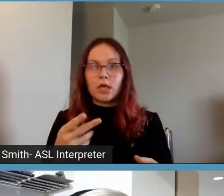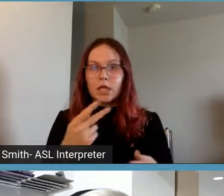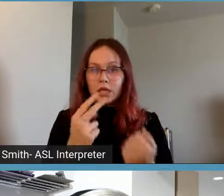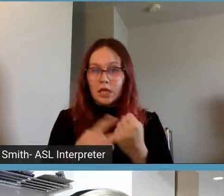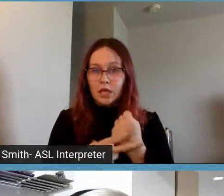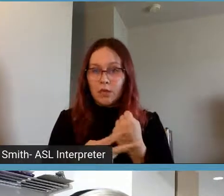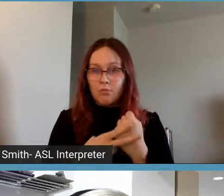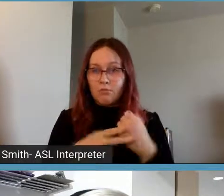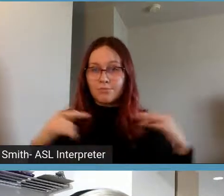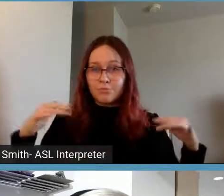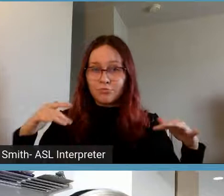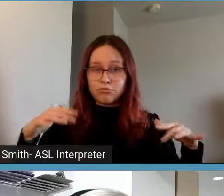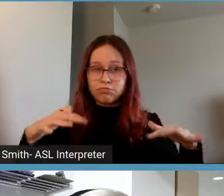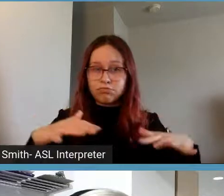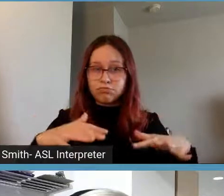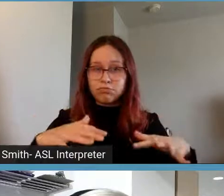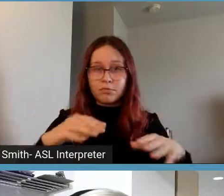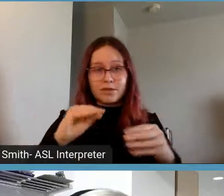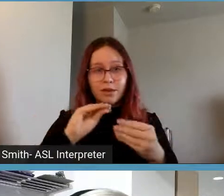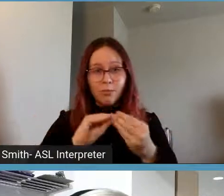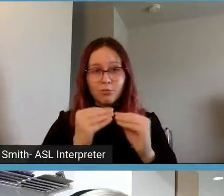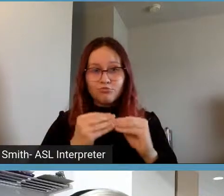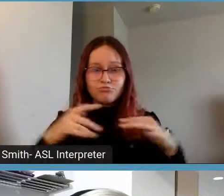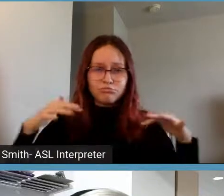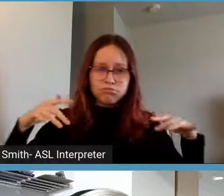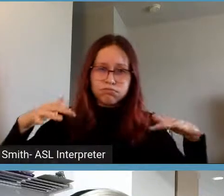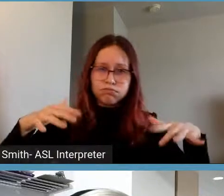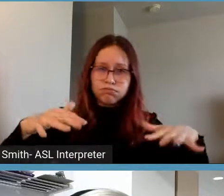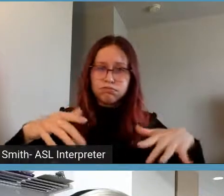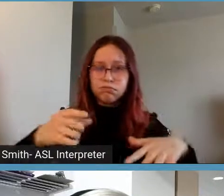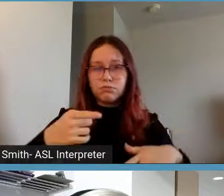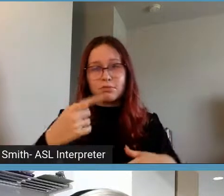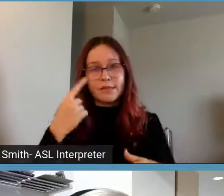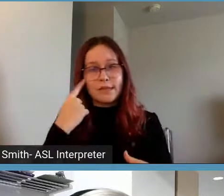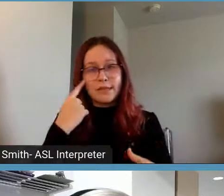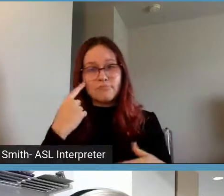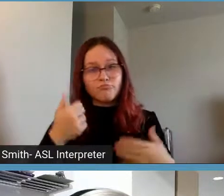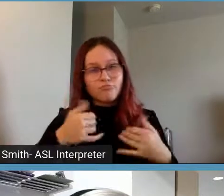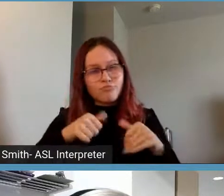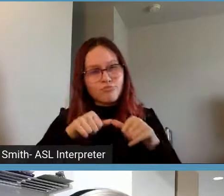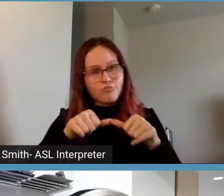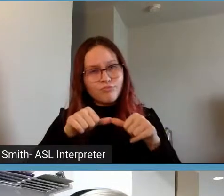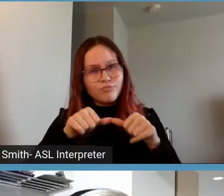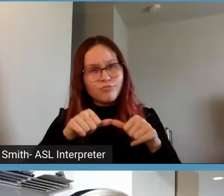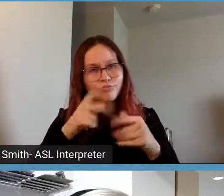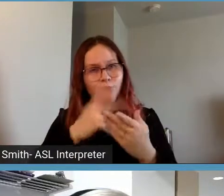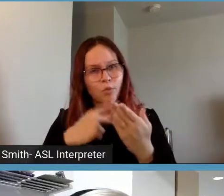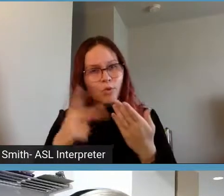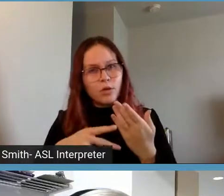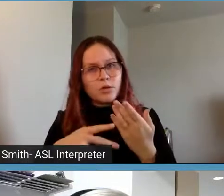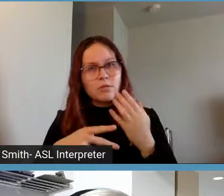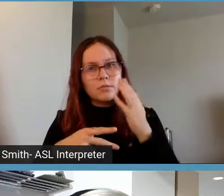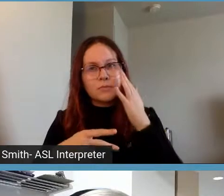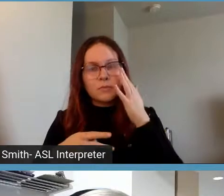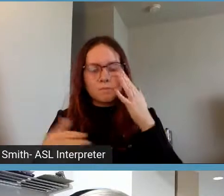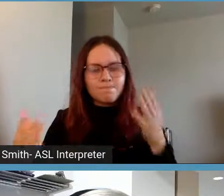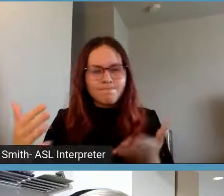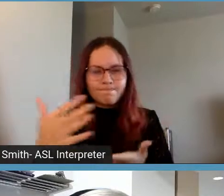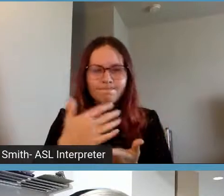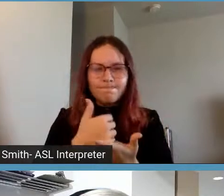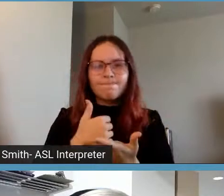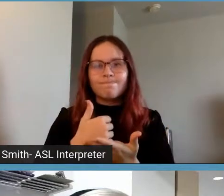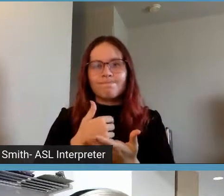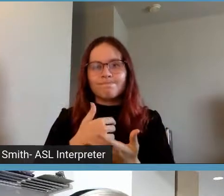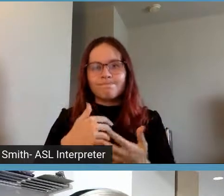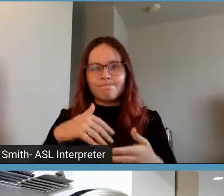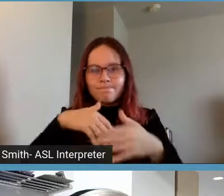that have come, whether they're outside your particular region or otherwise? You think you might be able to continue programming that'll keep those folks in the fold, or is